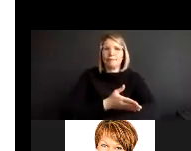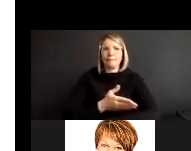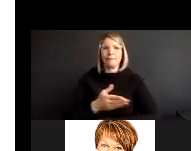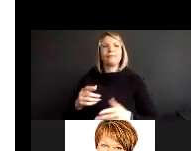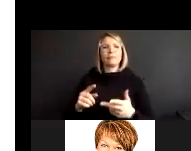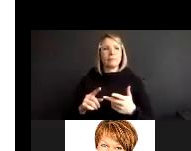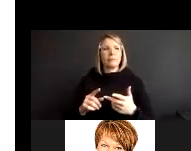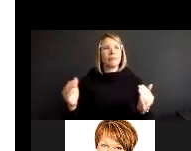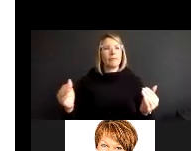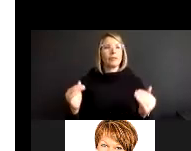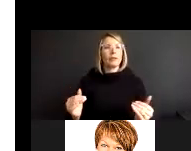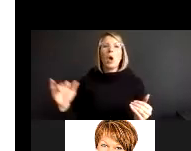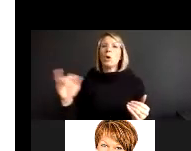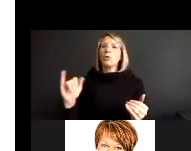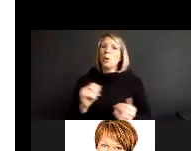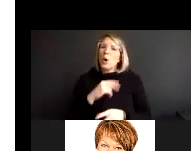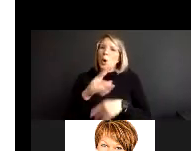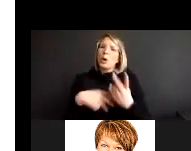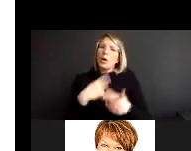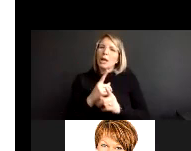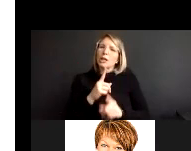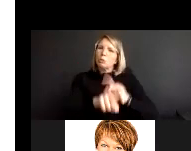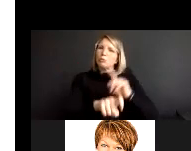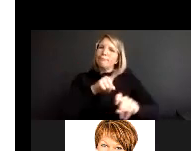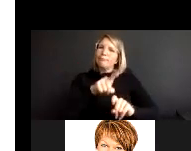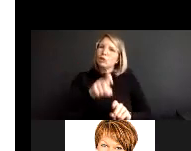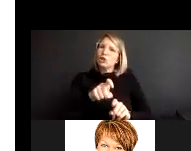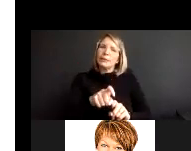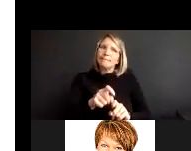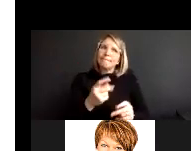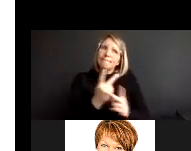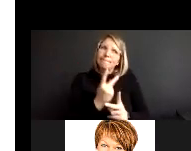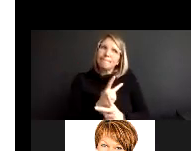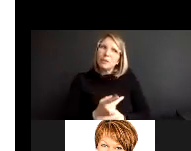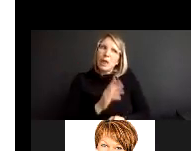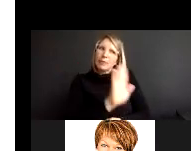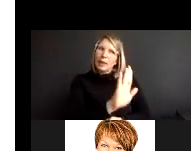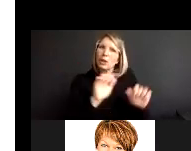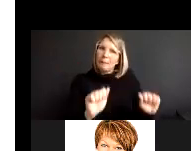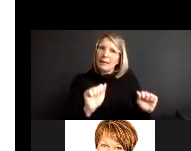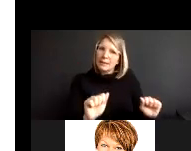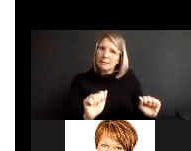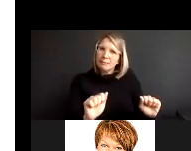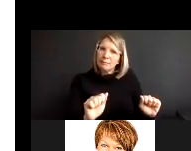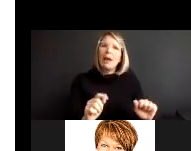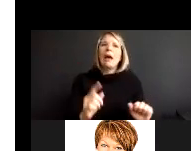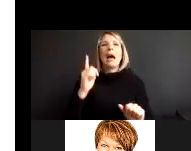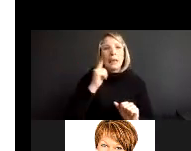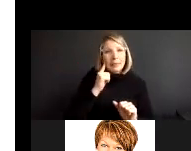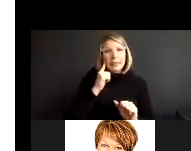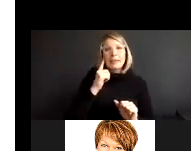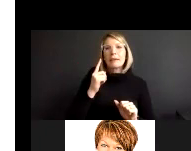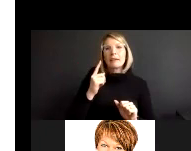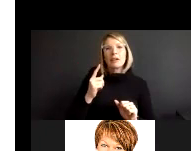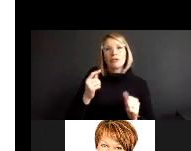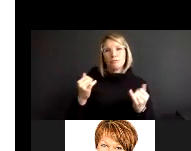what questions should I ask kind of related to the standardized tools? more discussion and education is necessary and is